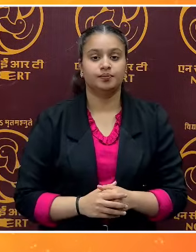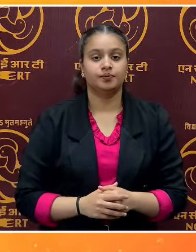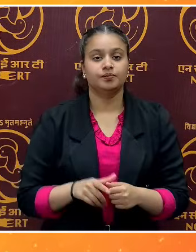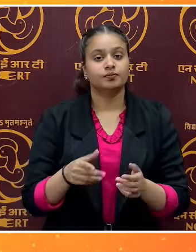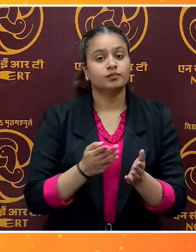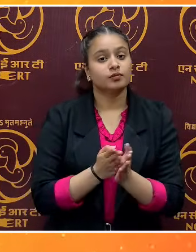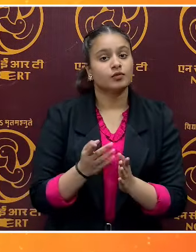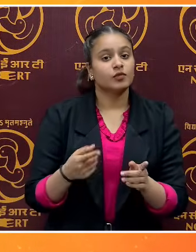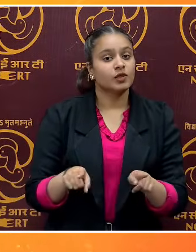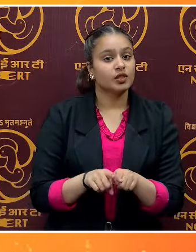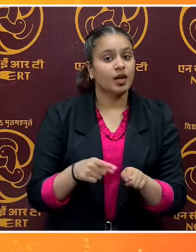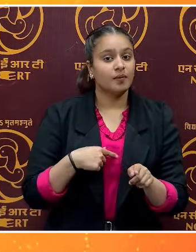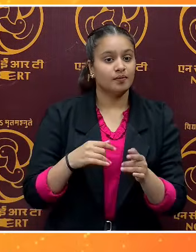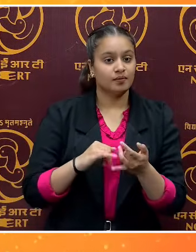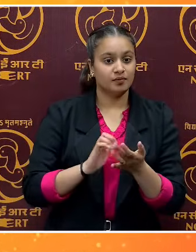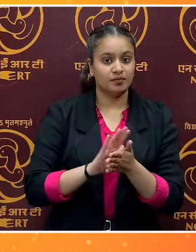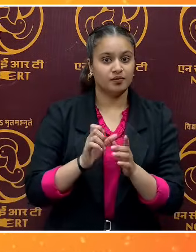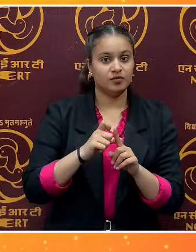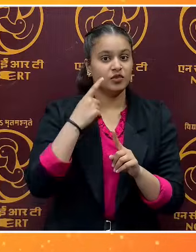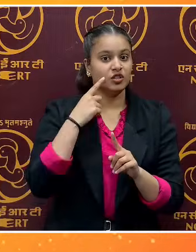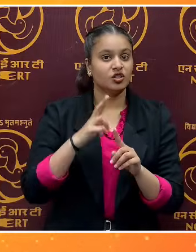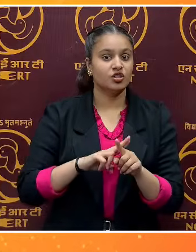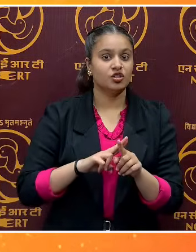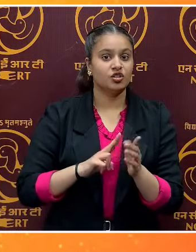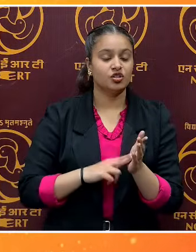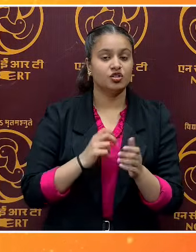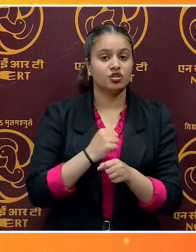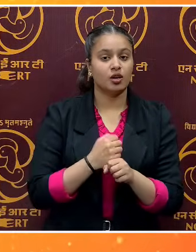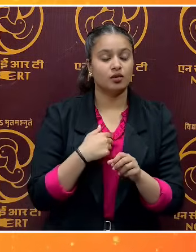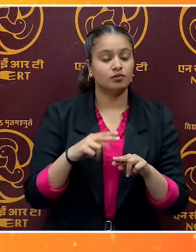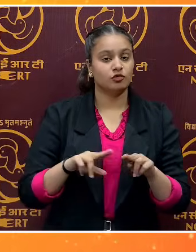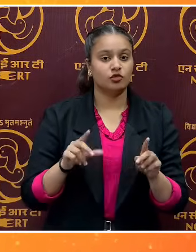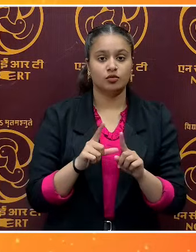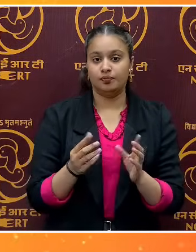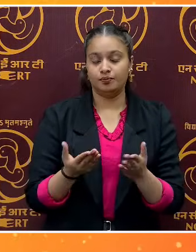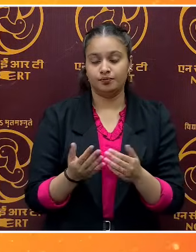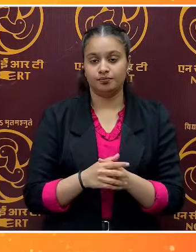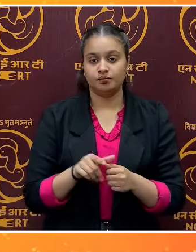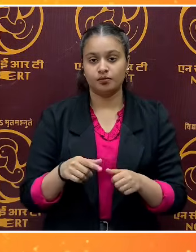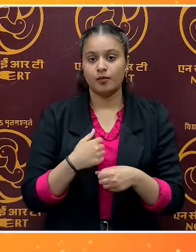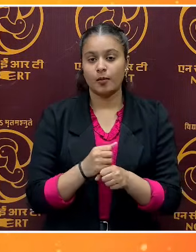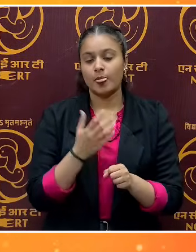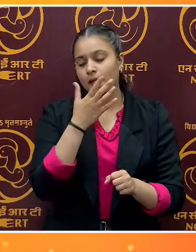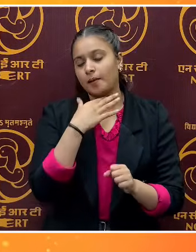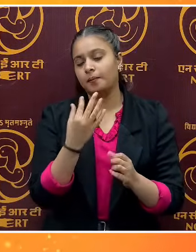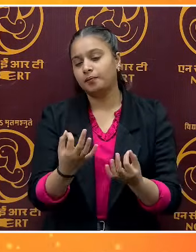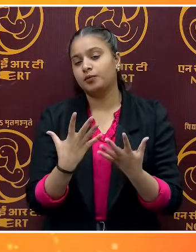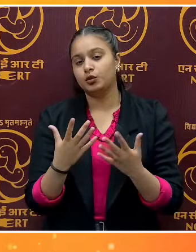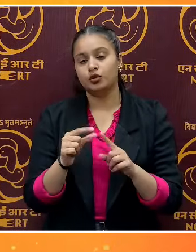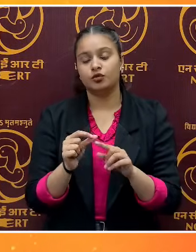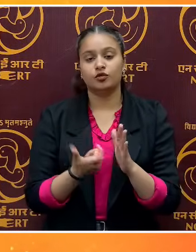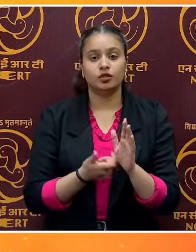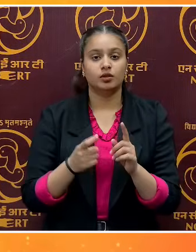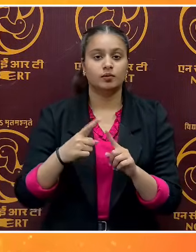This way the shading can be completed. It forms a beautiful pattern, Renuji, isn't it? Right, ma'am.